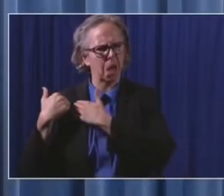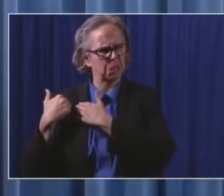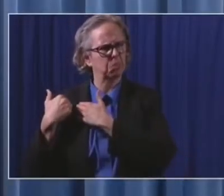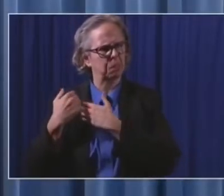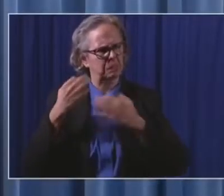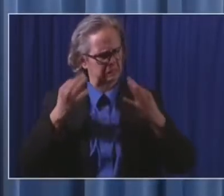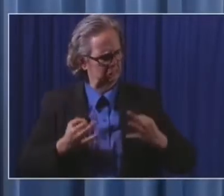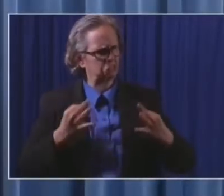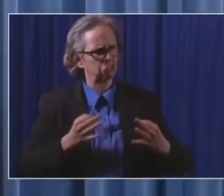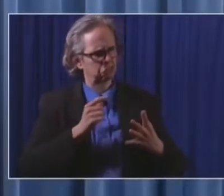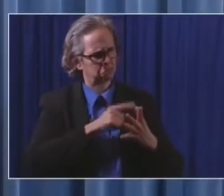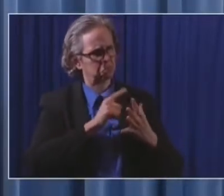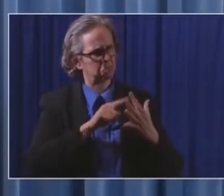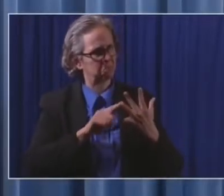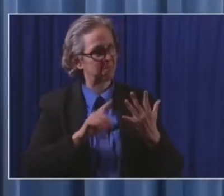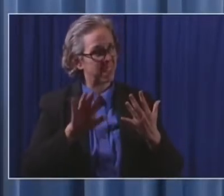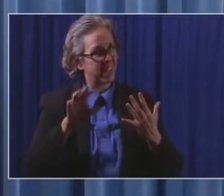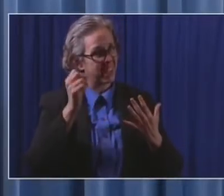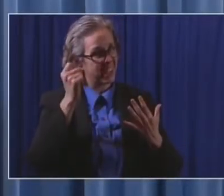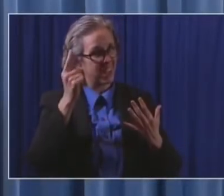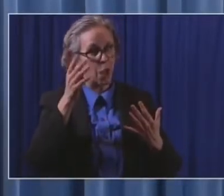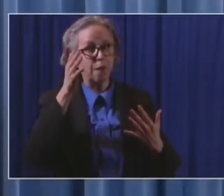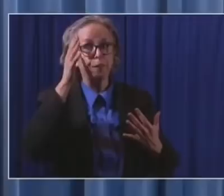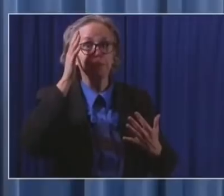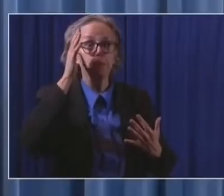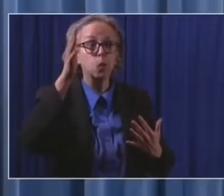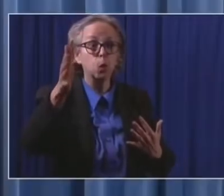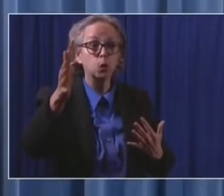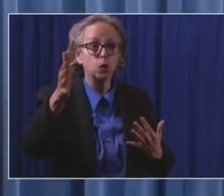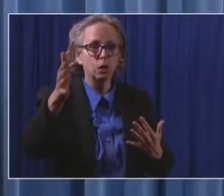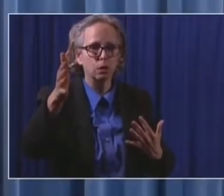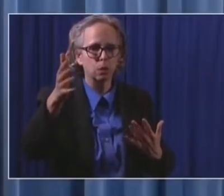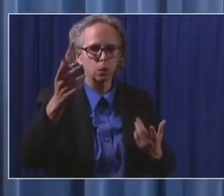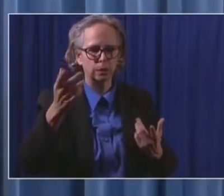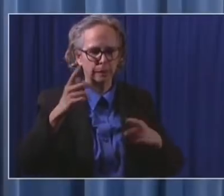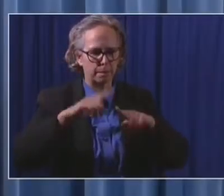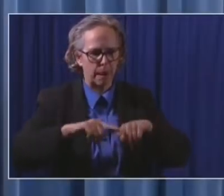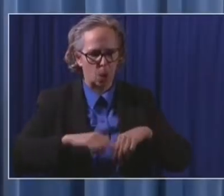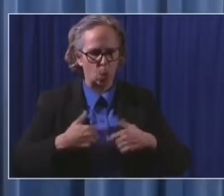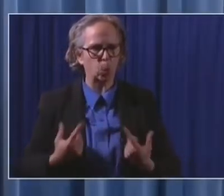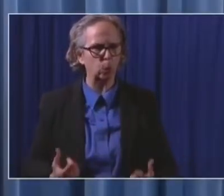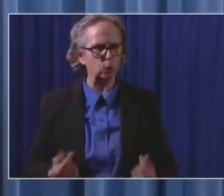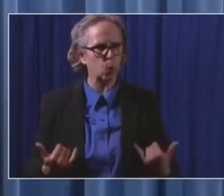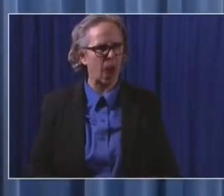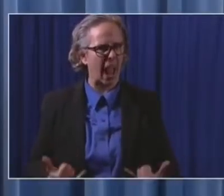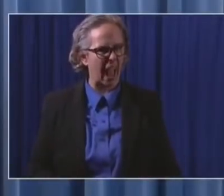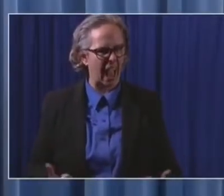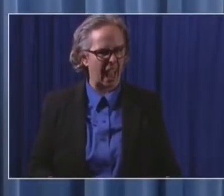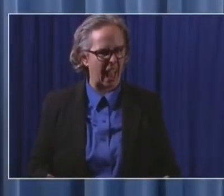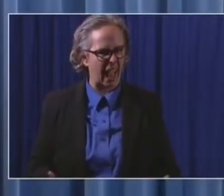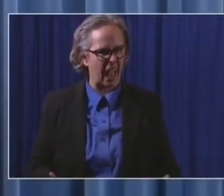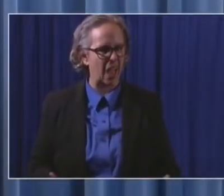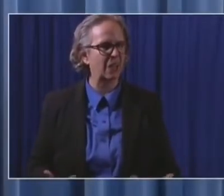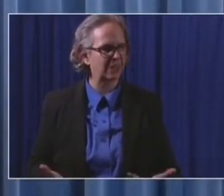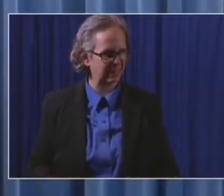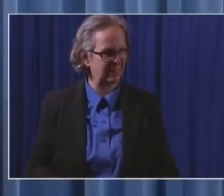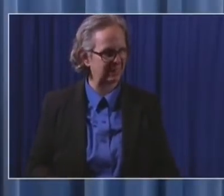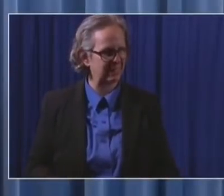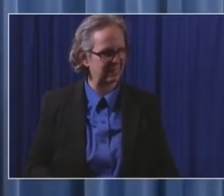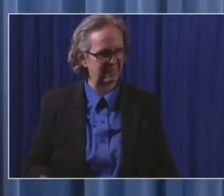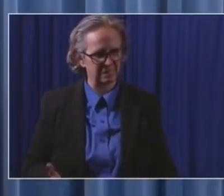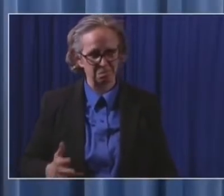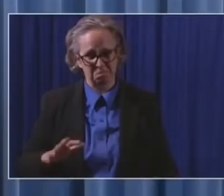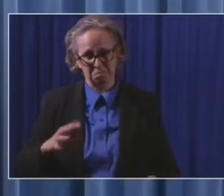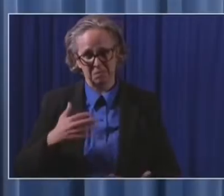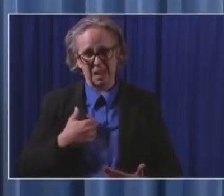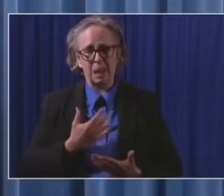did it, we felt, in a responsible way. But again, what the future is going to look like determines what we do